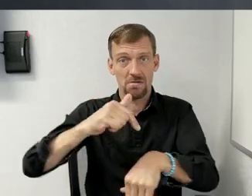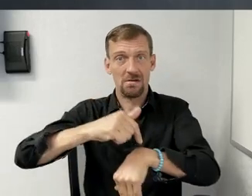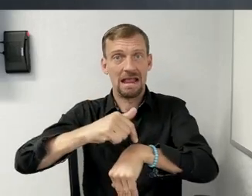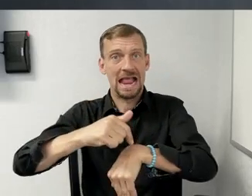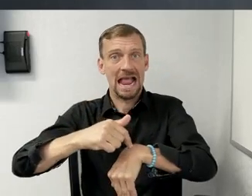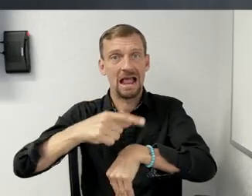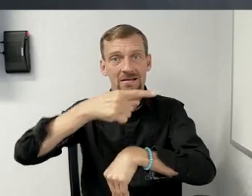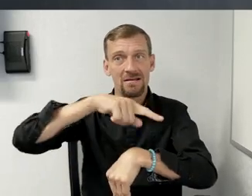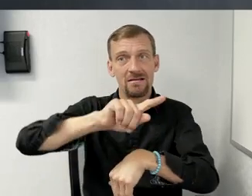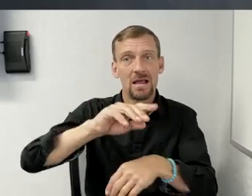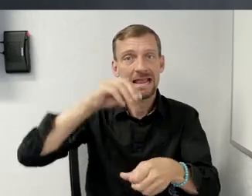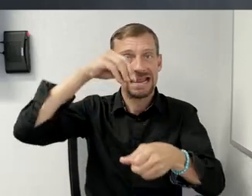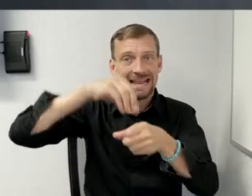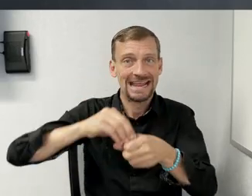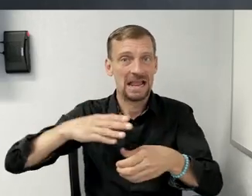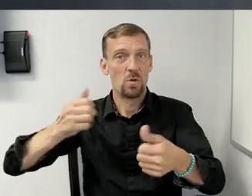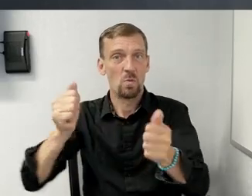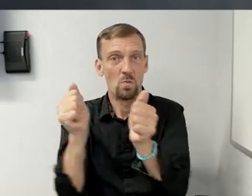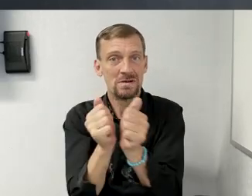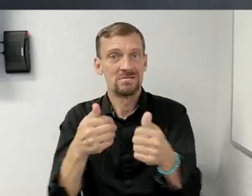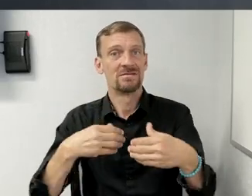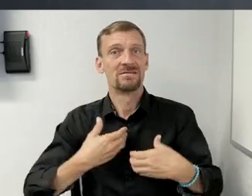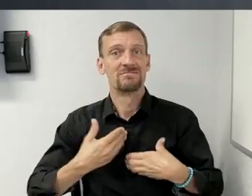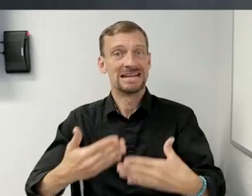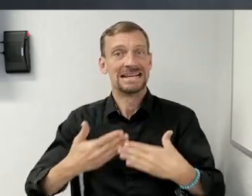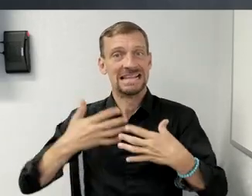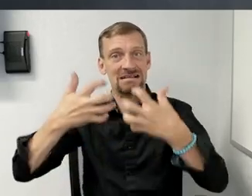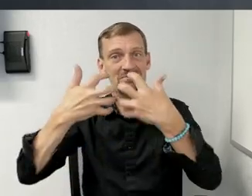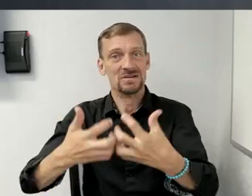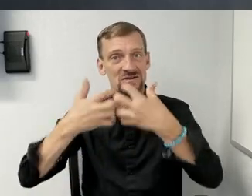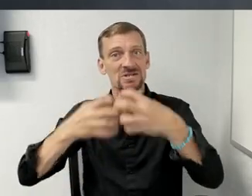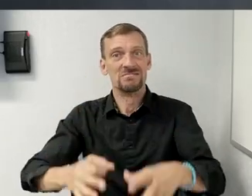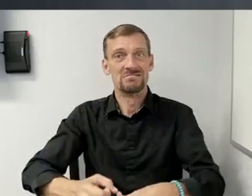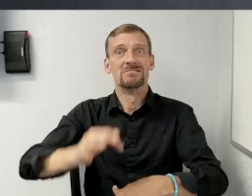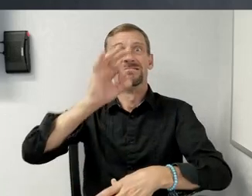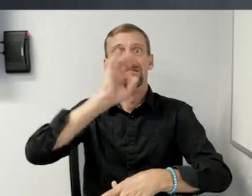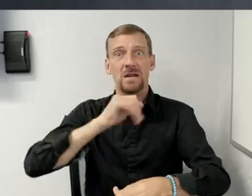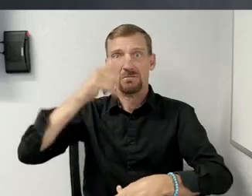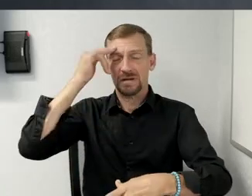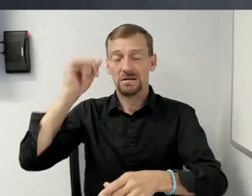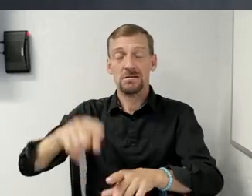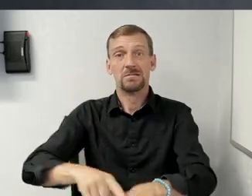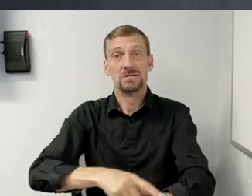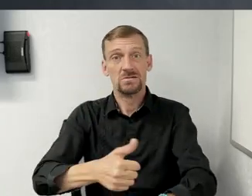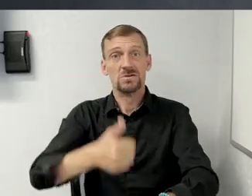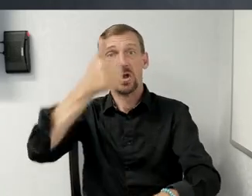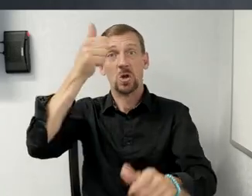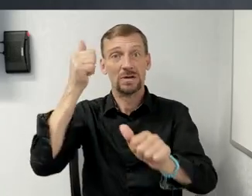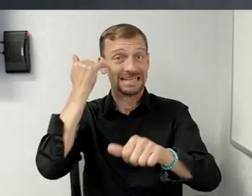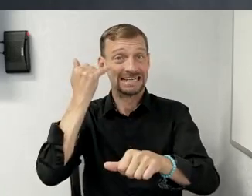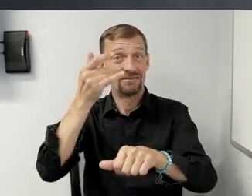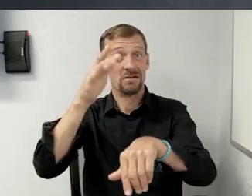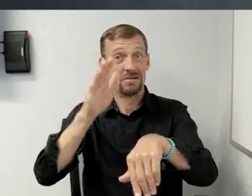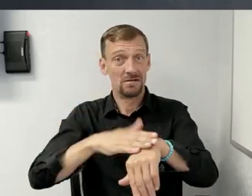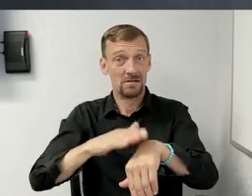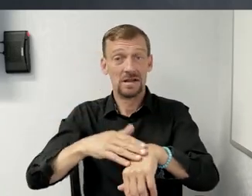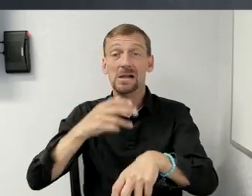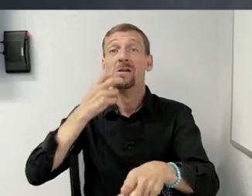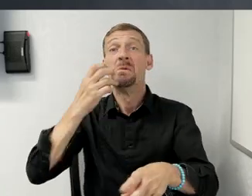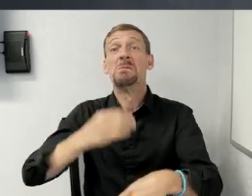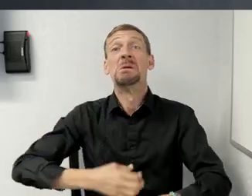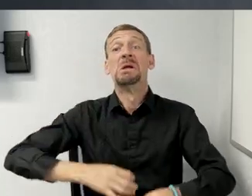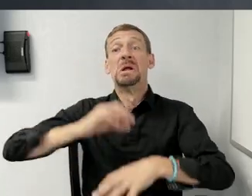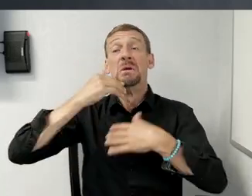that somebody spends on a ventilator, which is really an important part of recovery. The longer you spend on a ventilator, the more difficult it